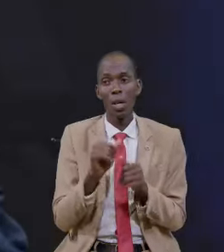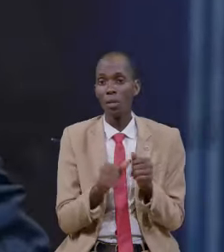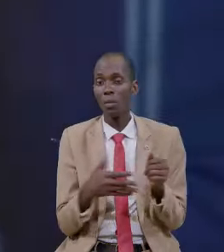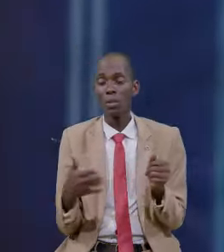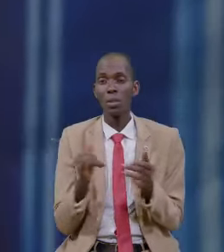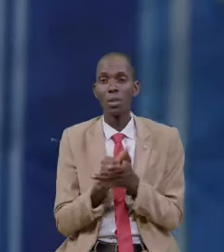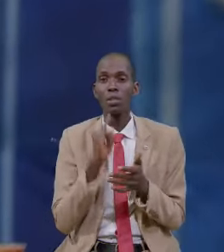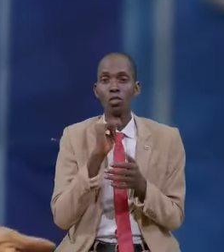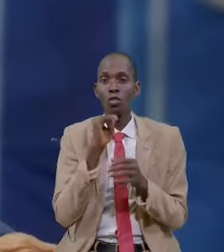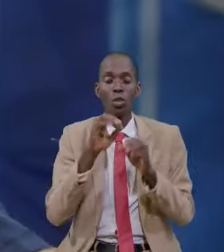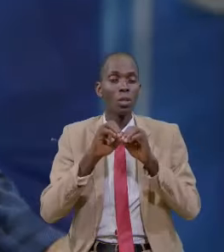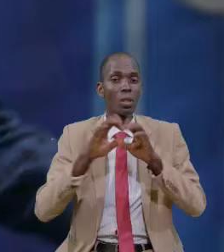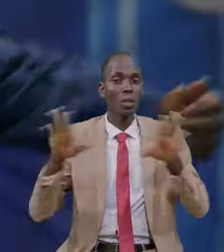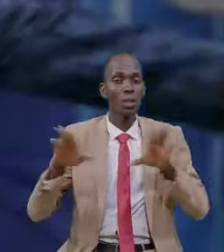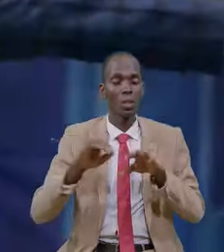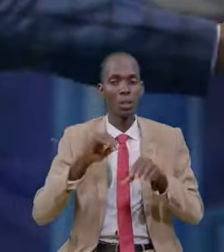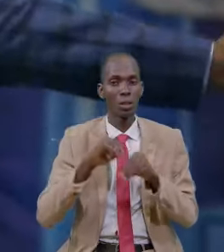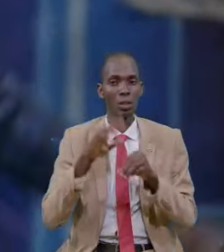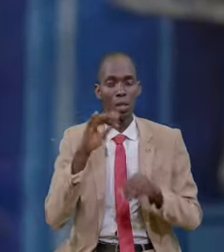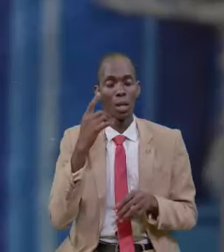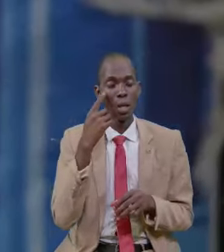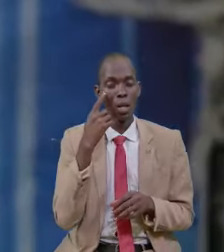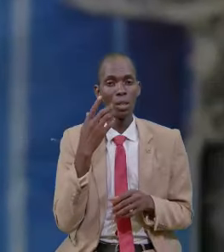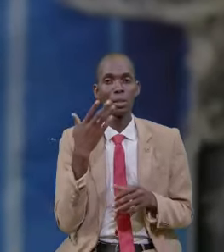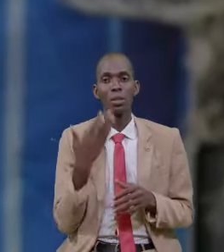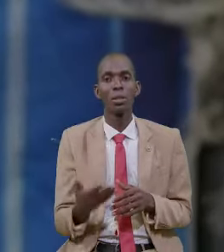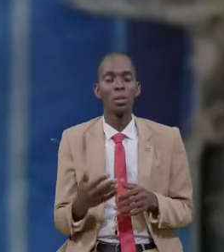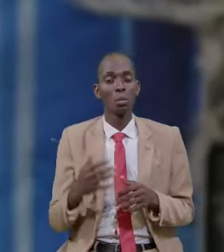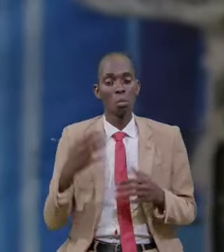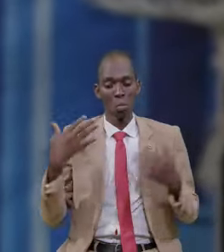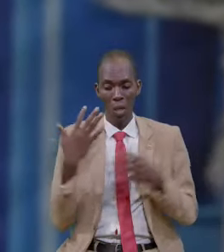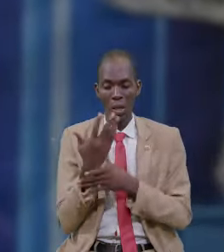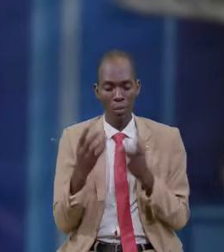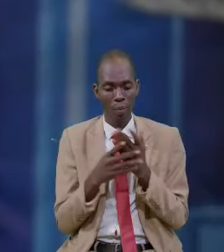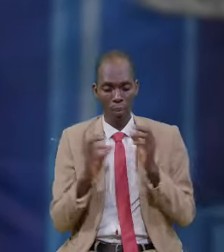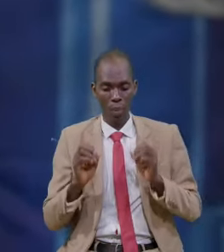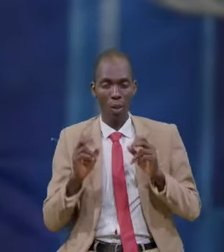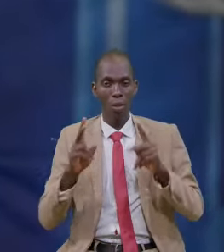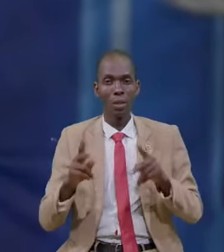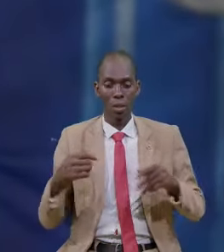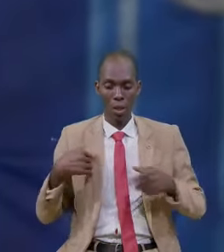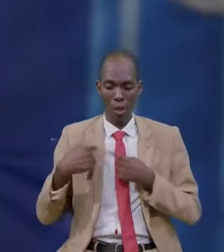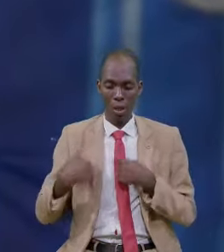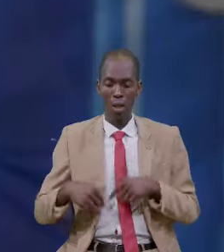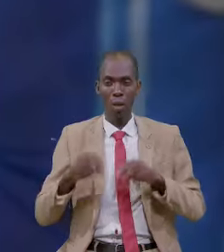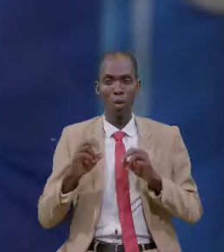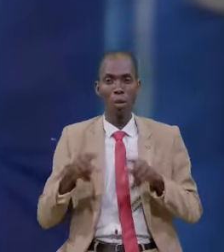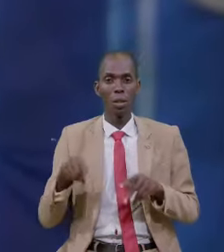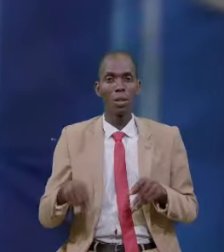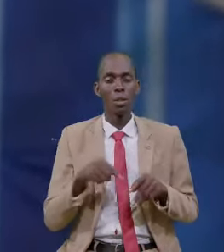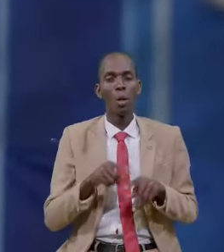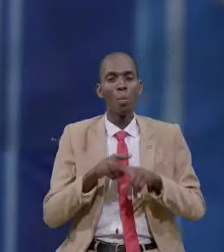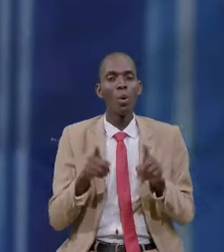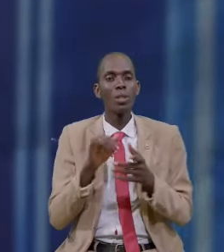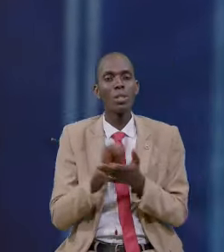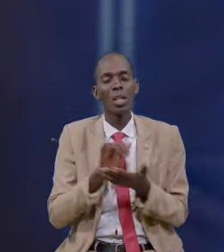your leg, although your legs are all right, your hands all right, your heart even all right, that other dead part